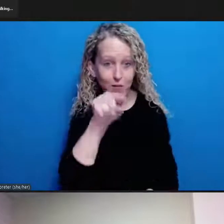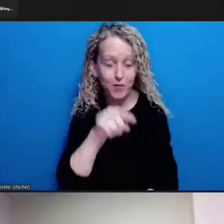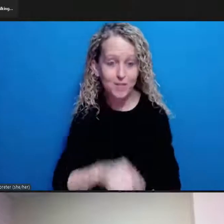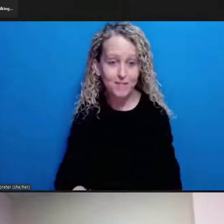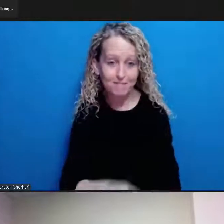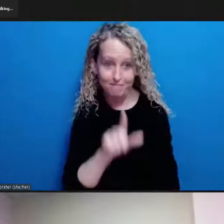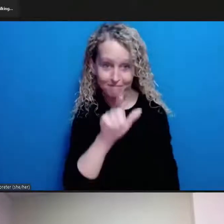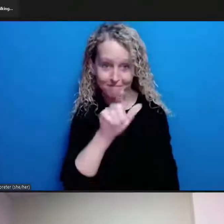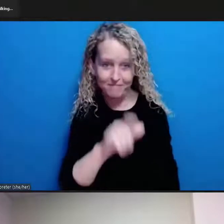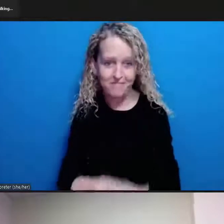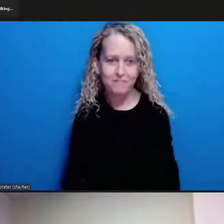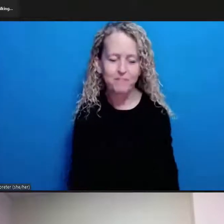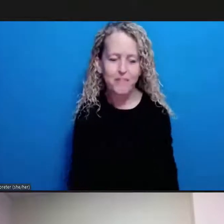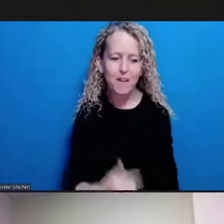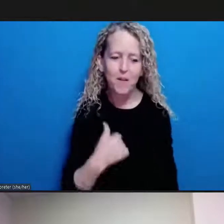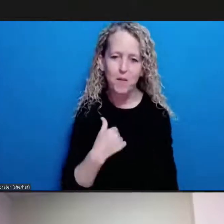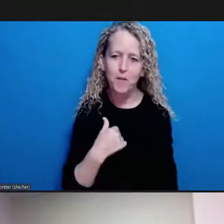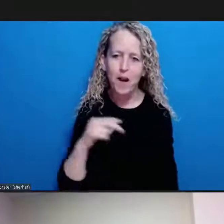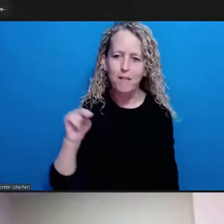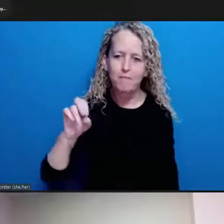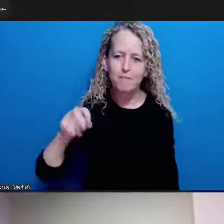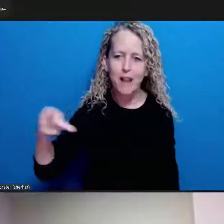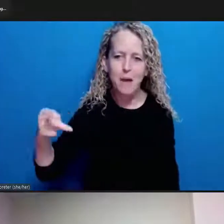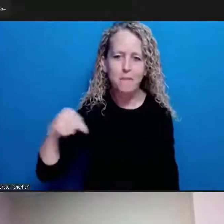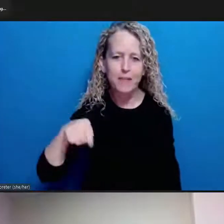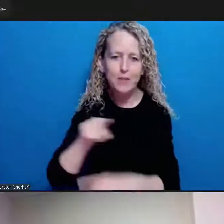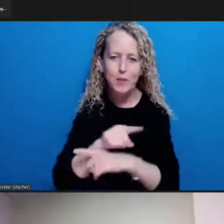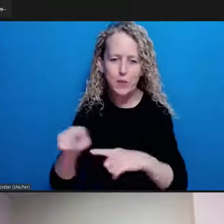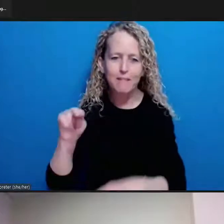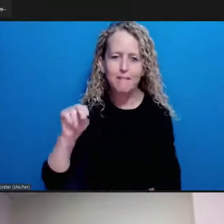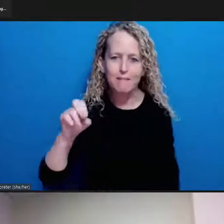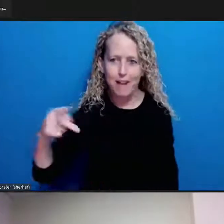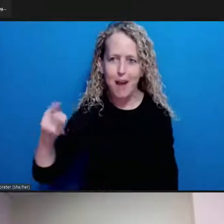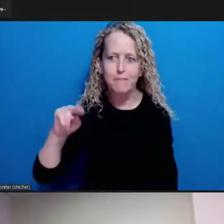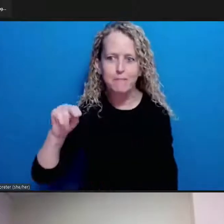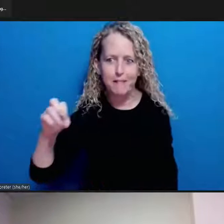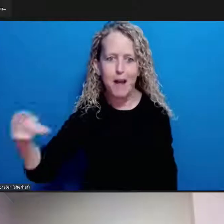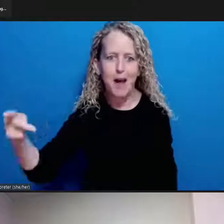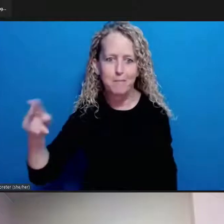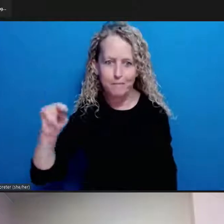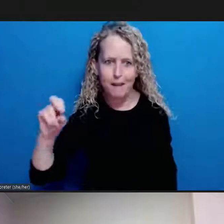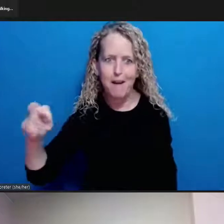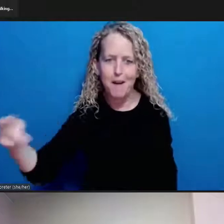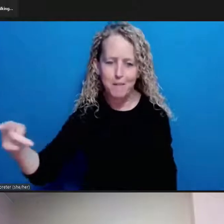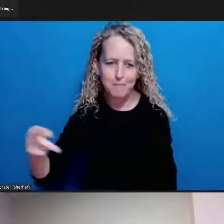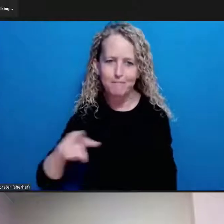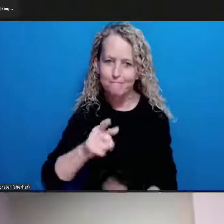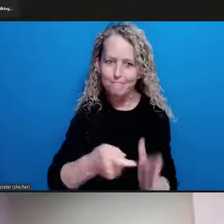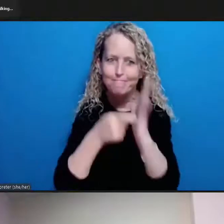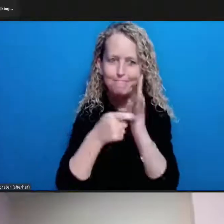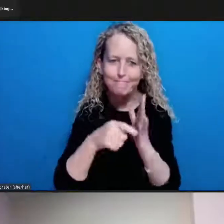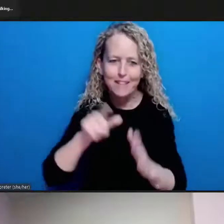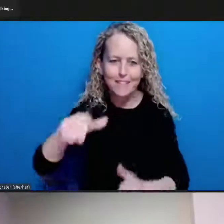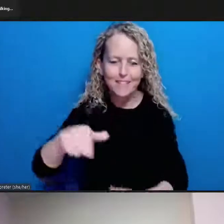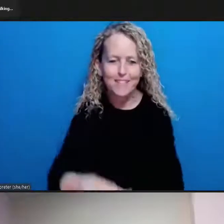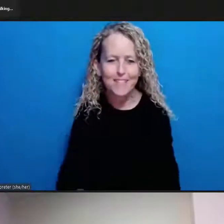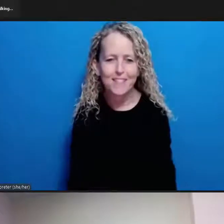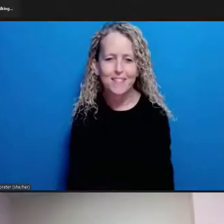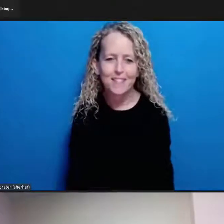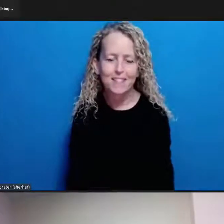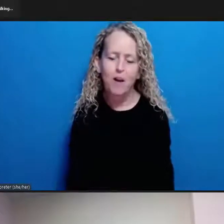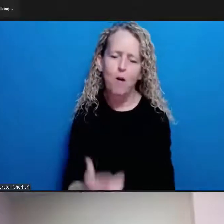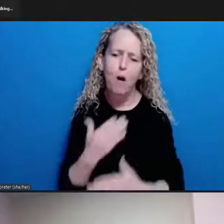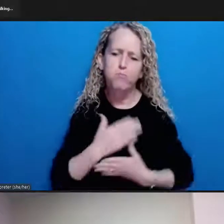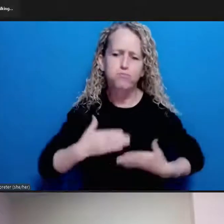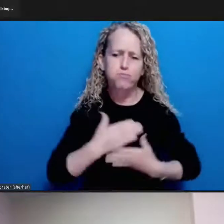I've actually been napping all week. Have you? It's actually not. We absolutely love being host of